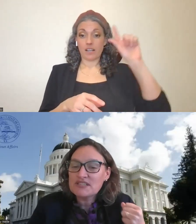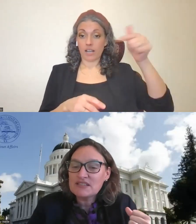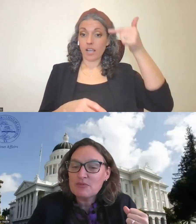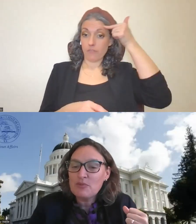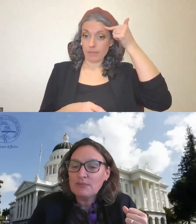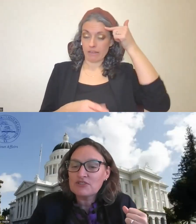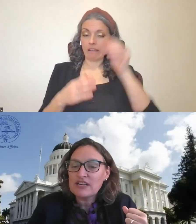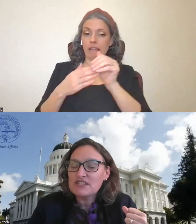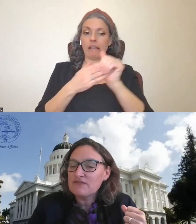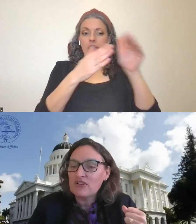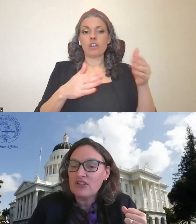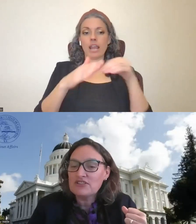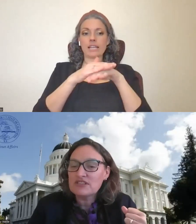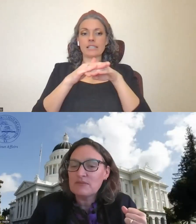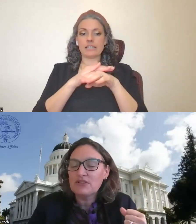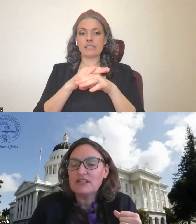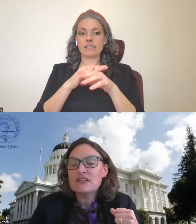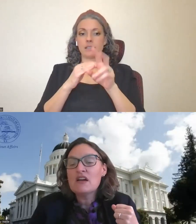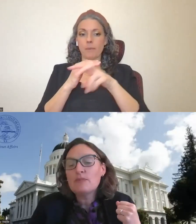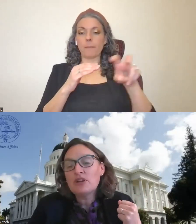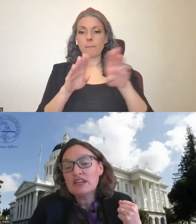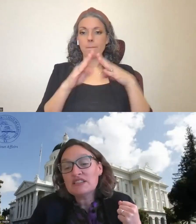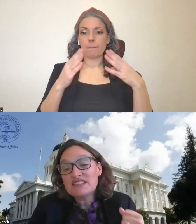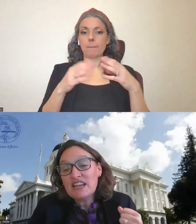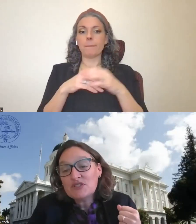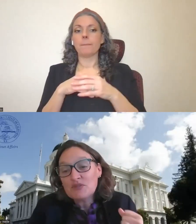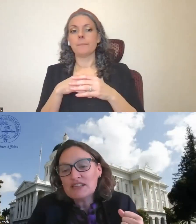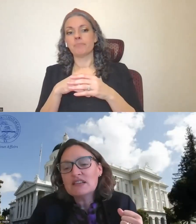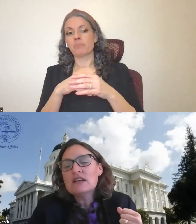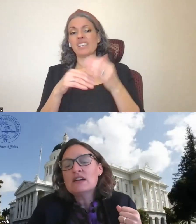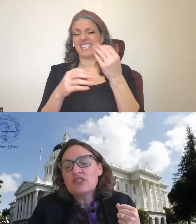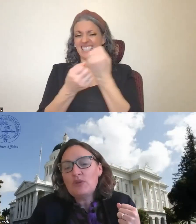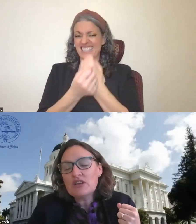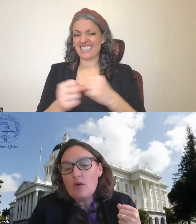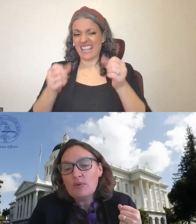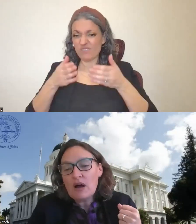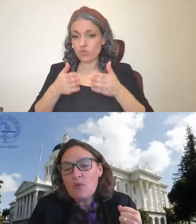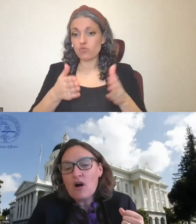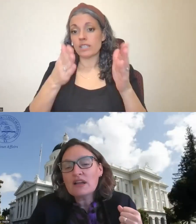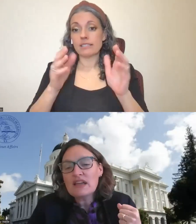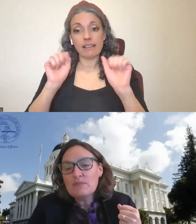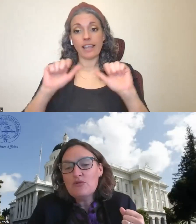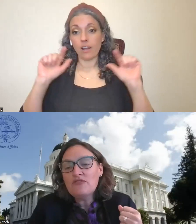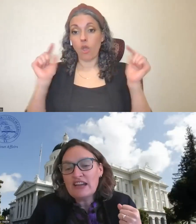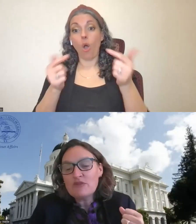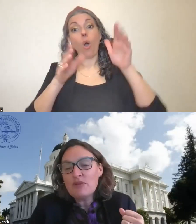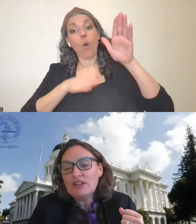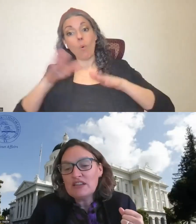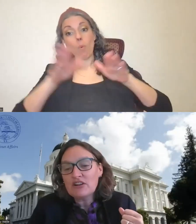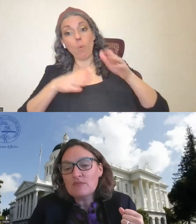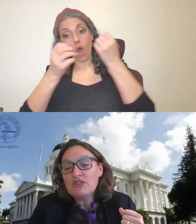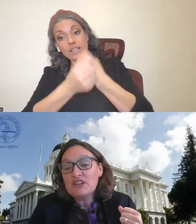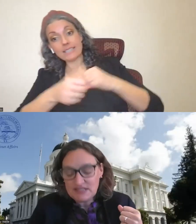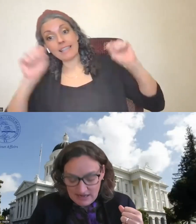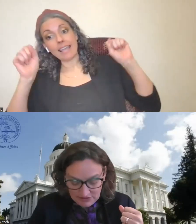into accessible public transit for all ages and abilities, putting it into safe streets so that we can all walk and move and have mobility